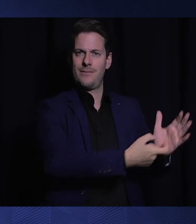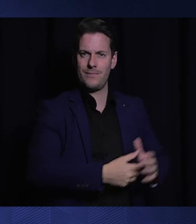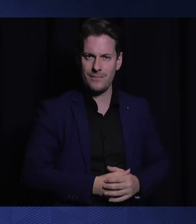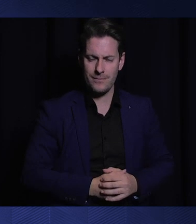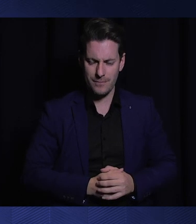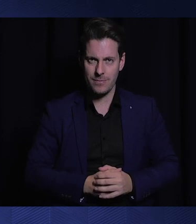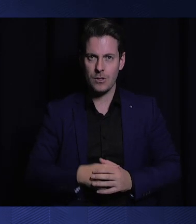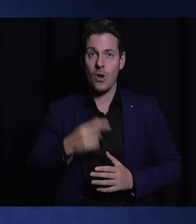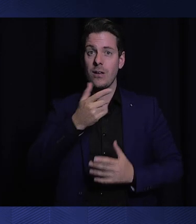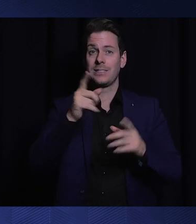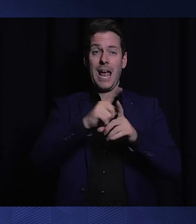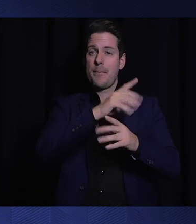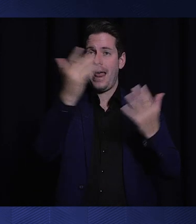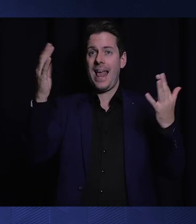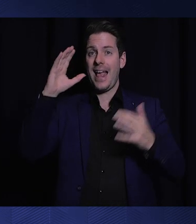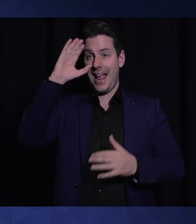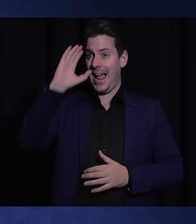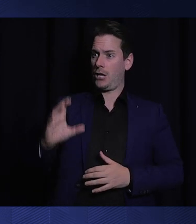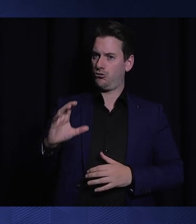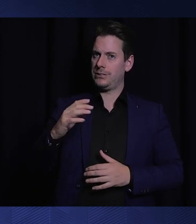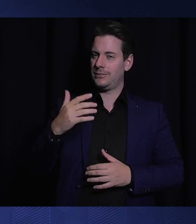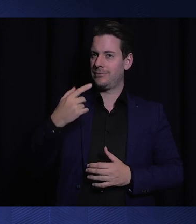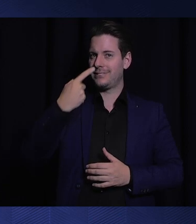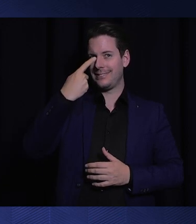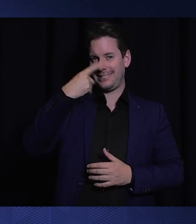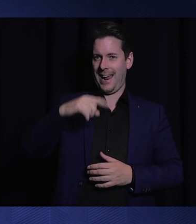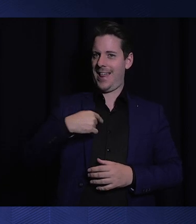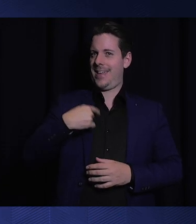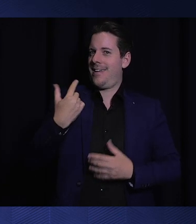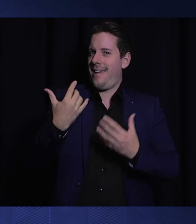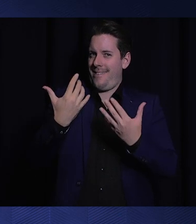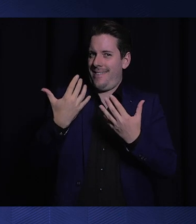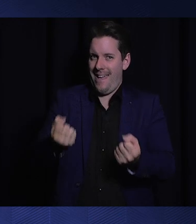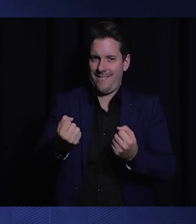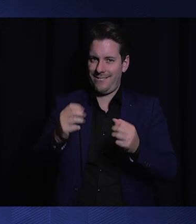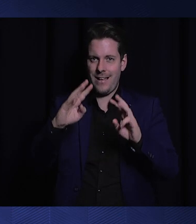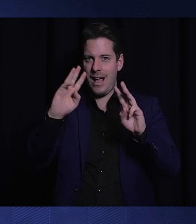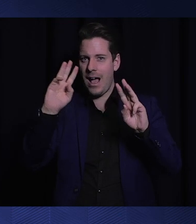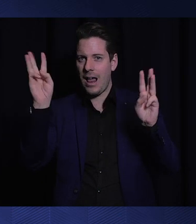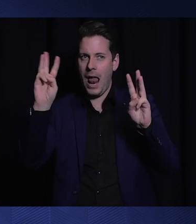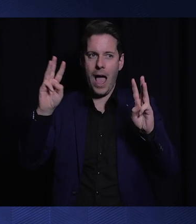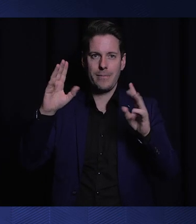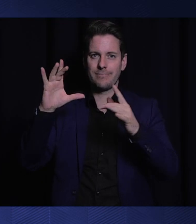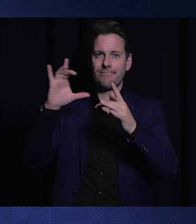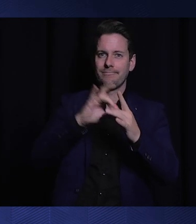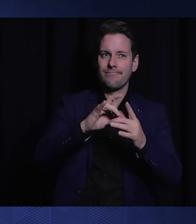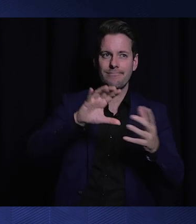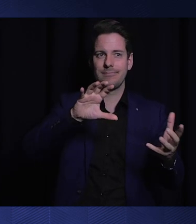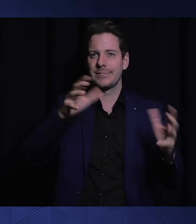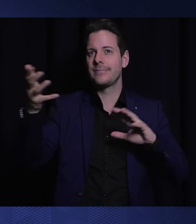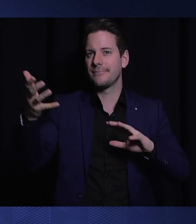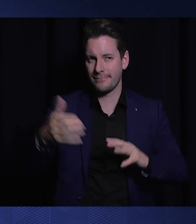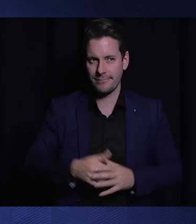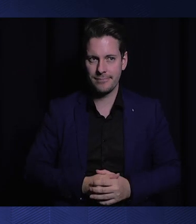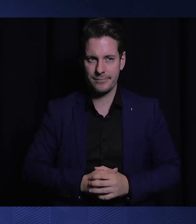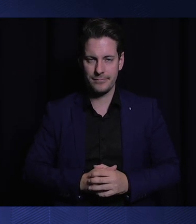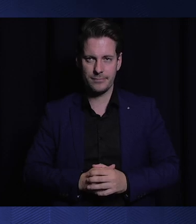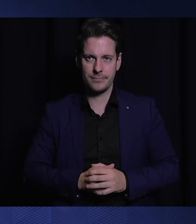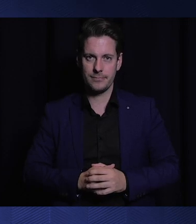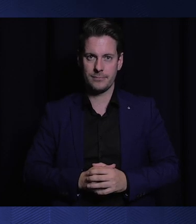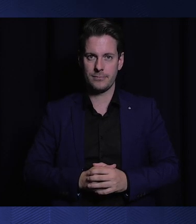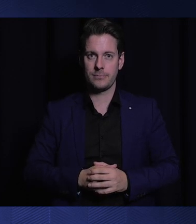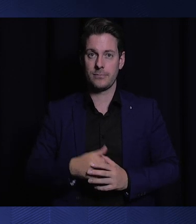countries that Thailand is also facing with the climate-related disasters. We have